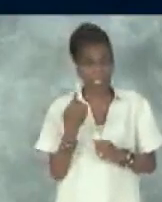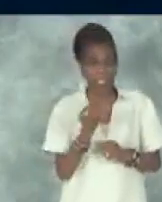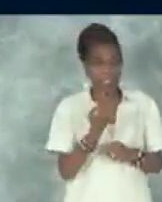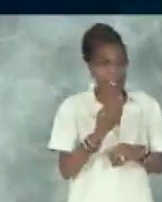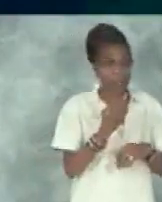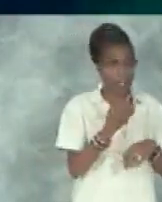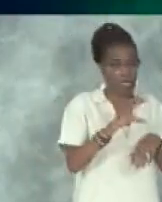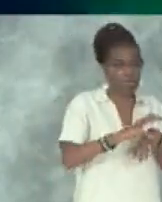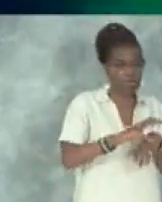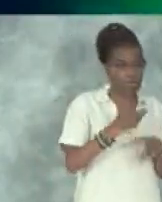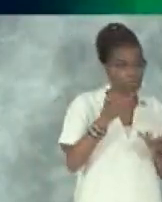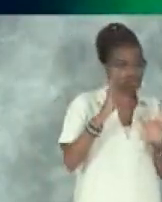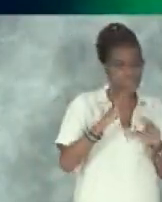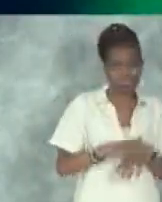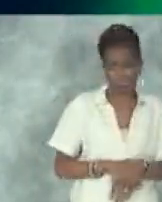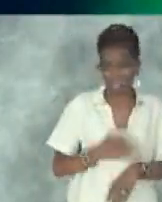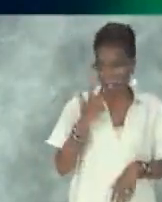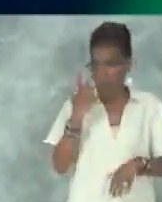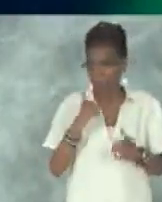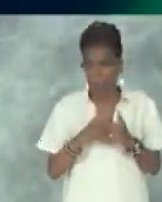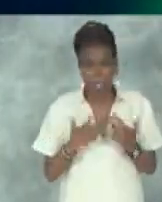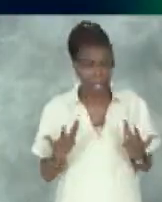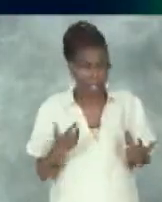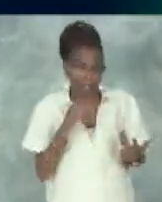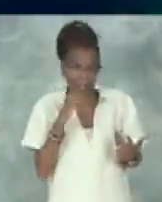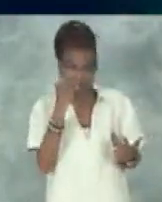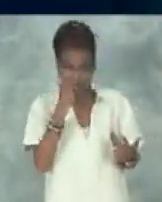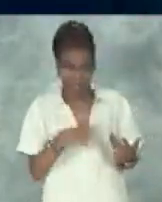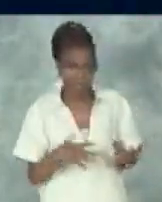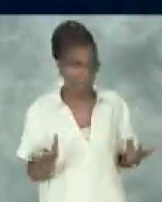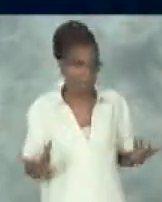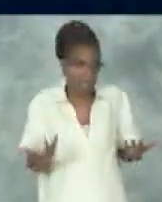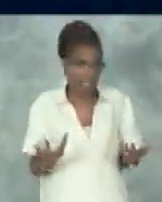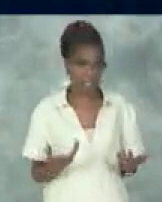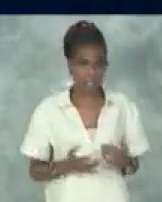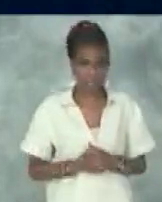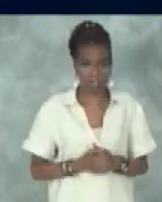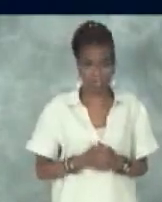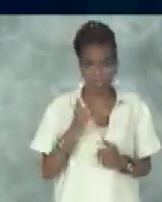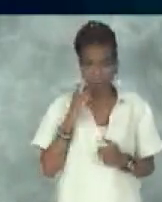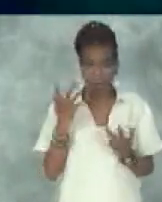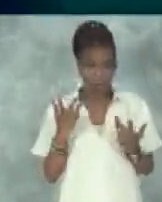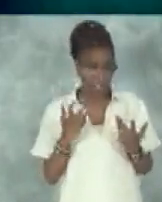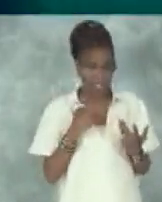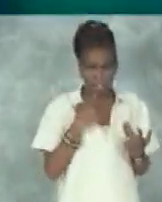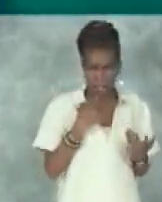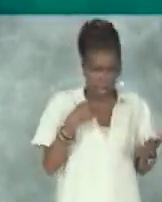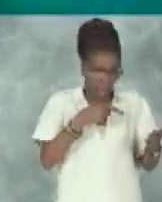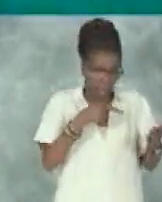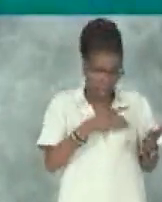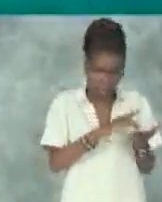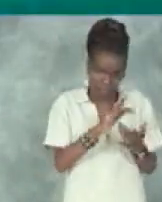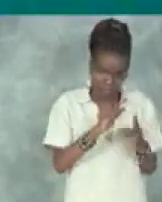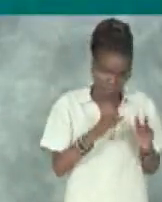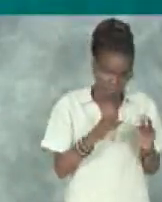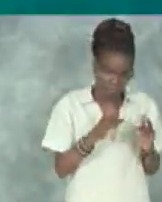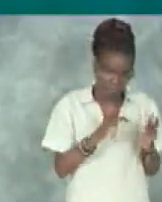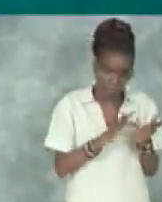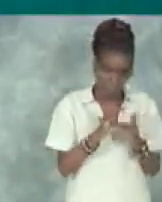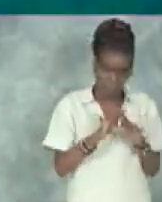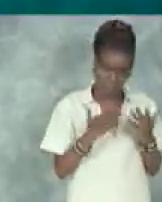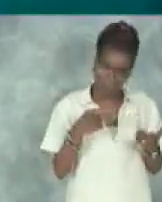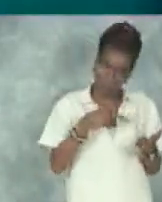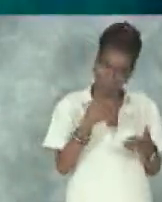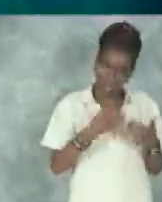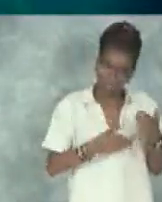doesn't matter if somebody makes you mad. Really doesn't matter if somebody points out some problem with the text. It really doesn't matter if somebody shows me something